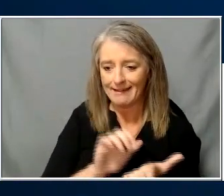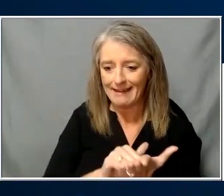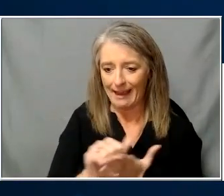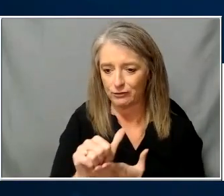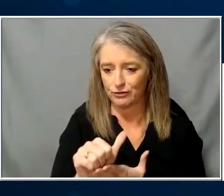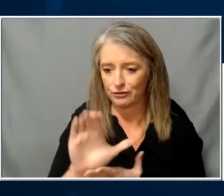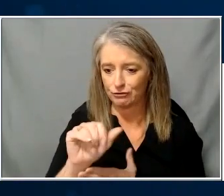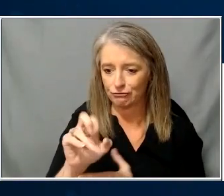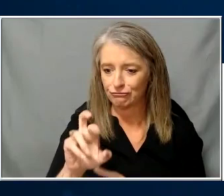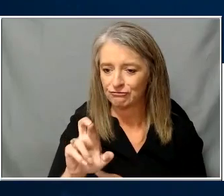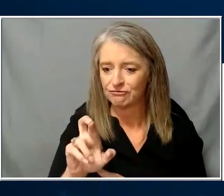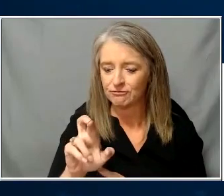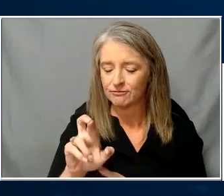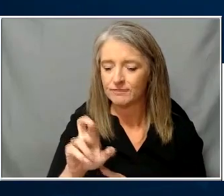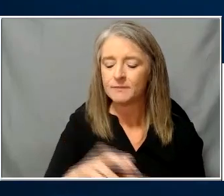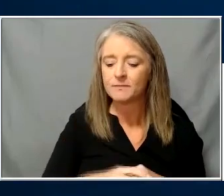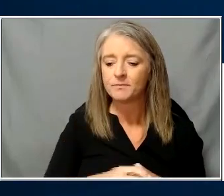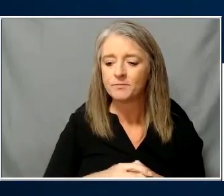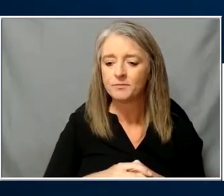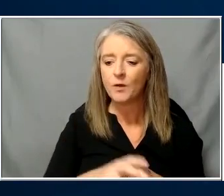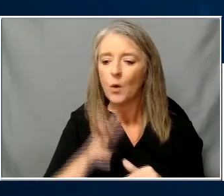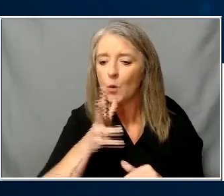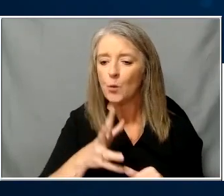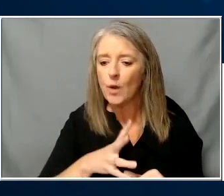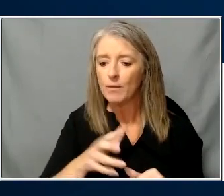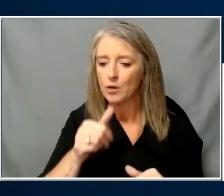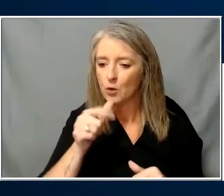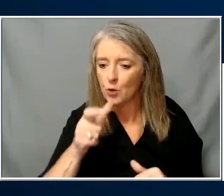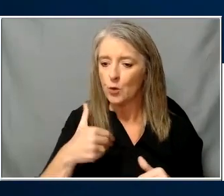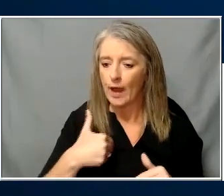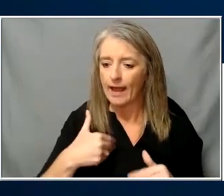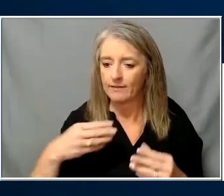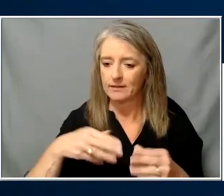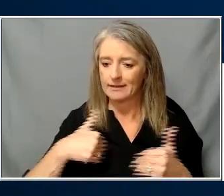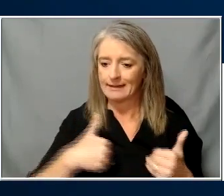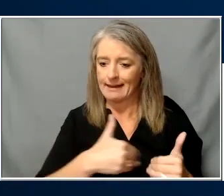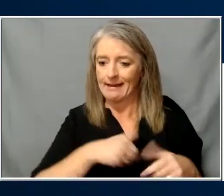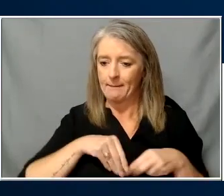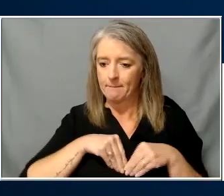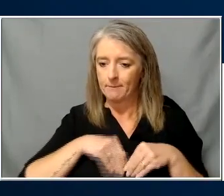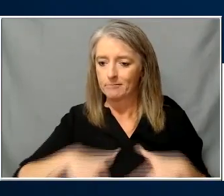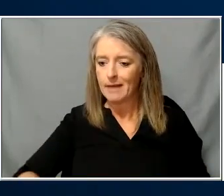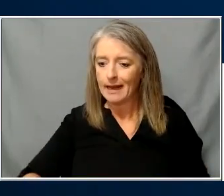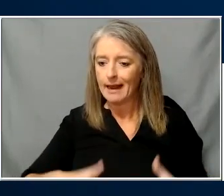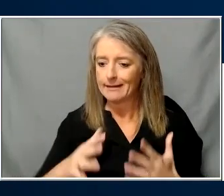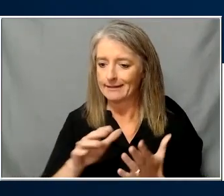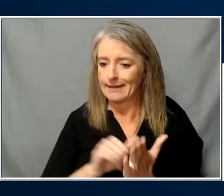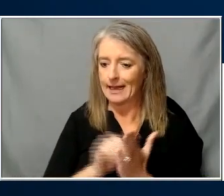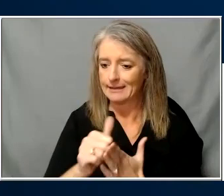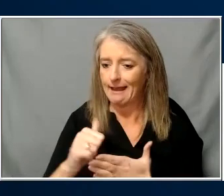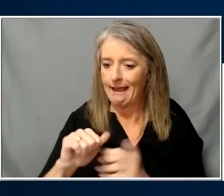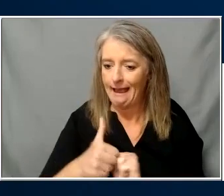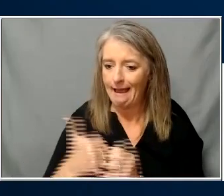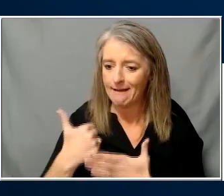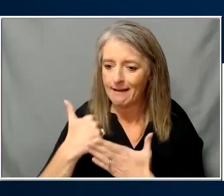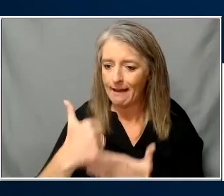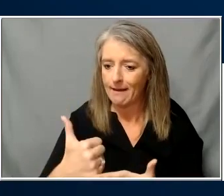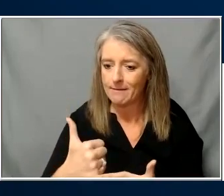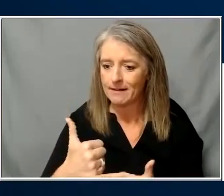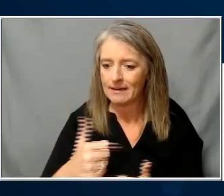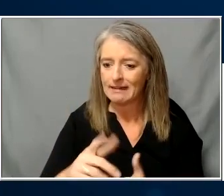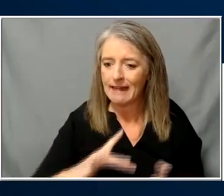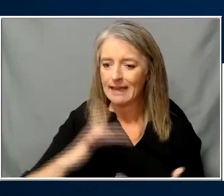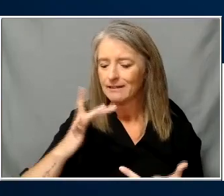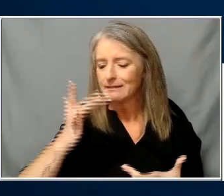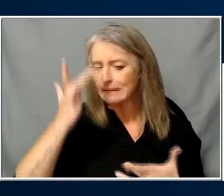about women who have metastatic cancer, how does that help in treating your cancer like an actual chronic illness